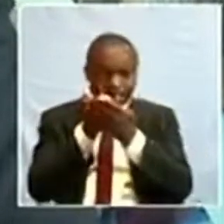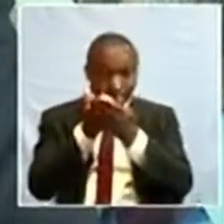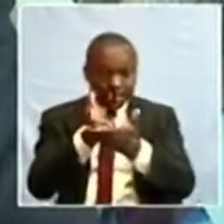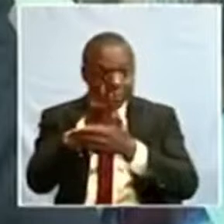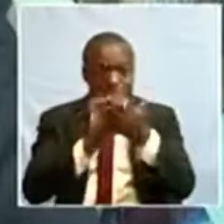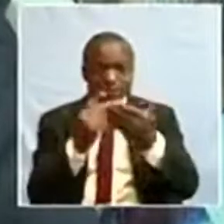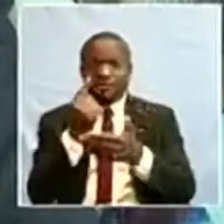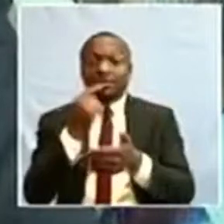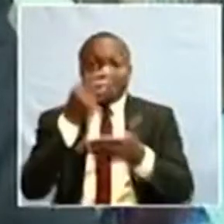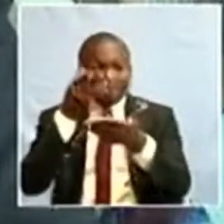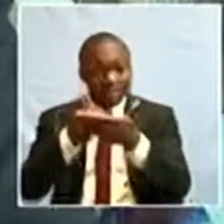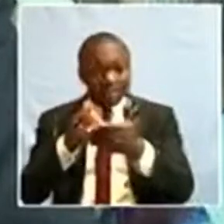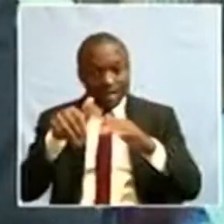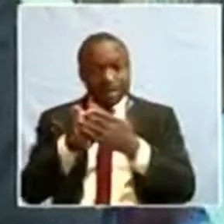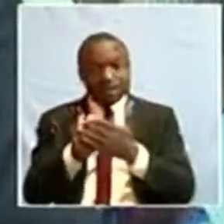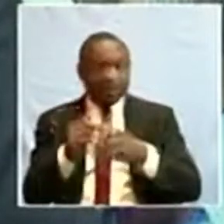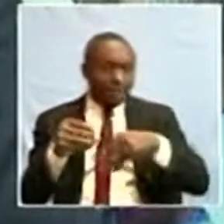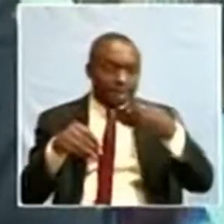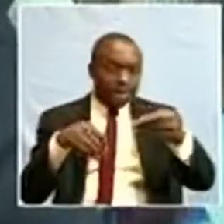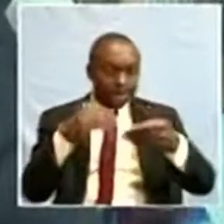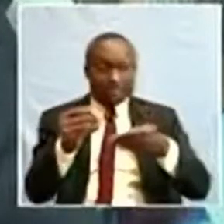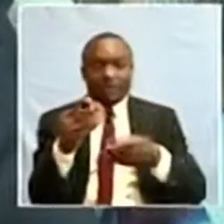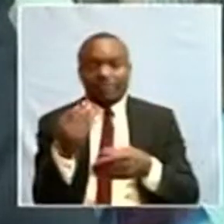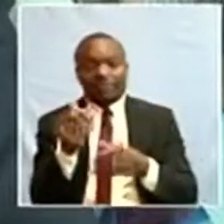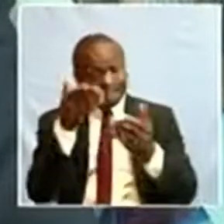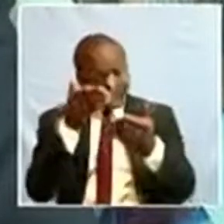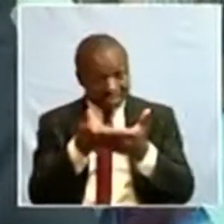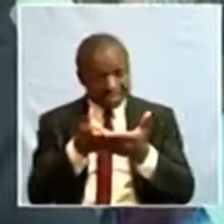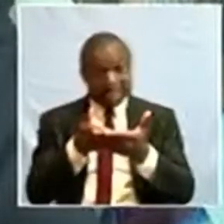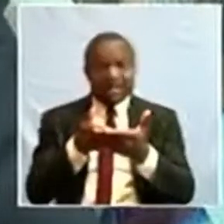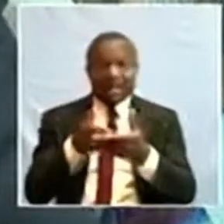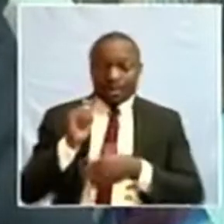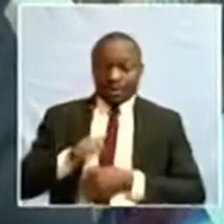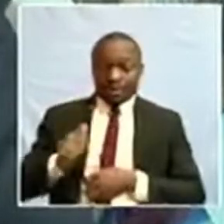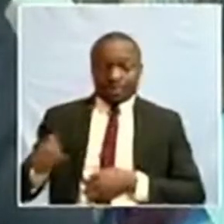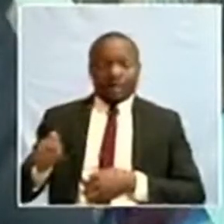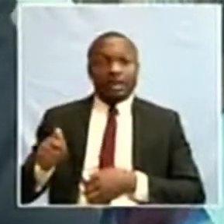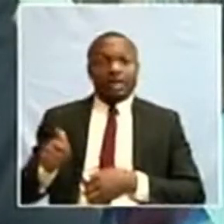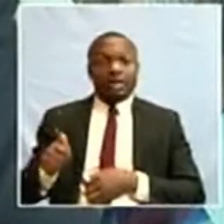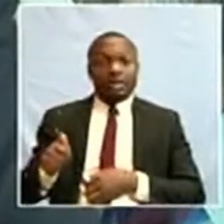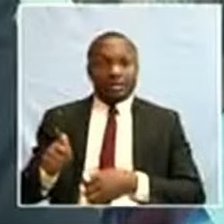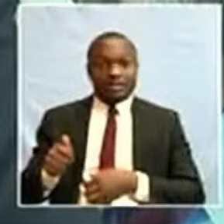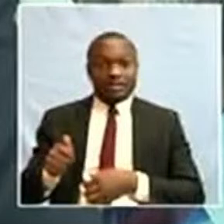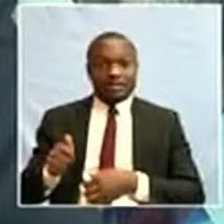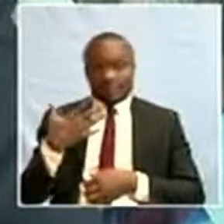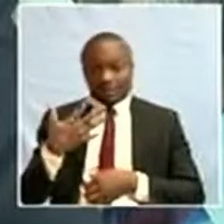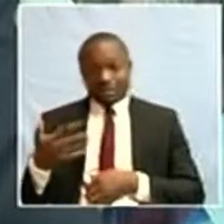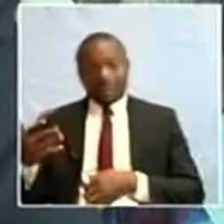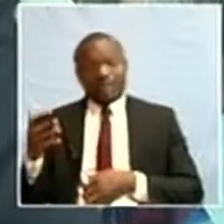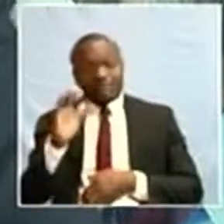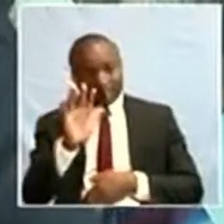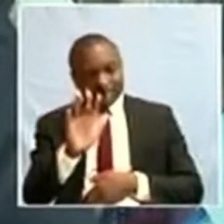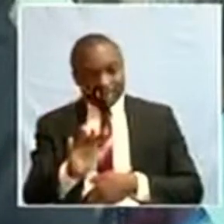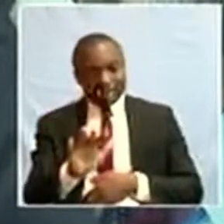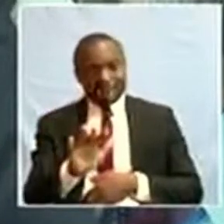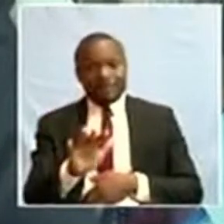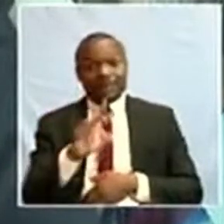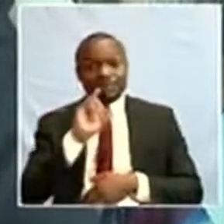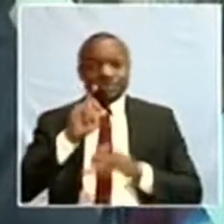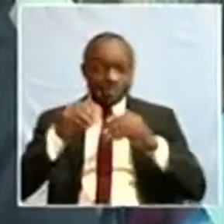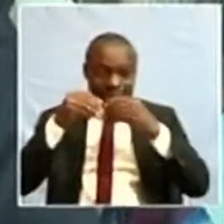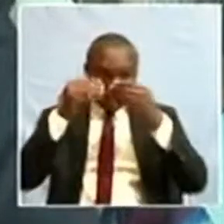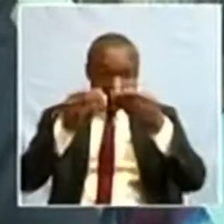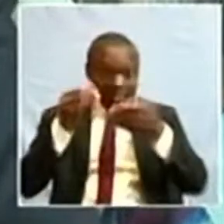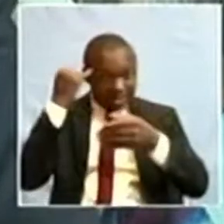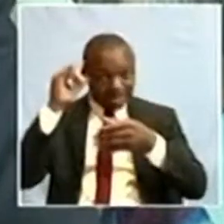is saying this is how we've spent the money, and this is how our assets and liabilities are sitting. And then we have to issue an opinion on